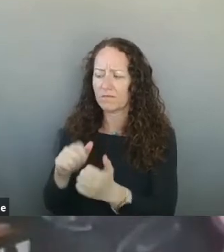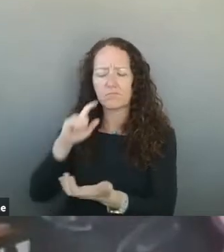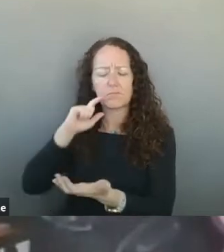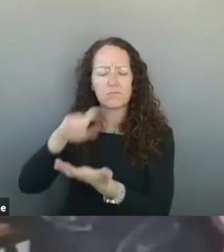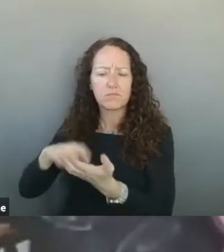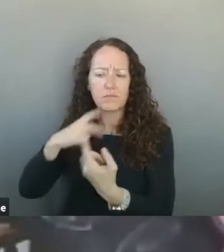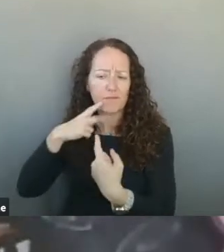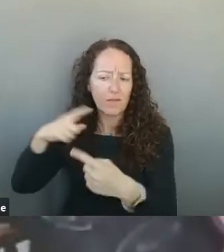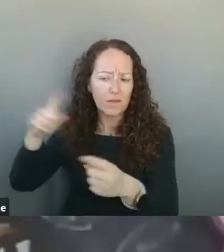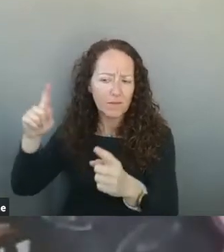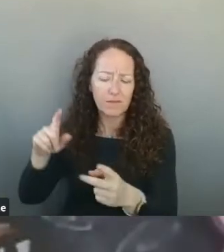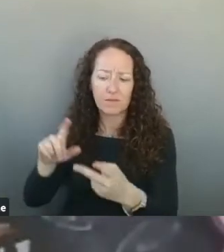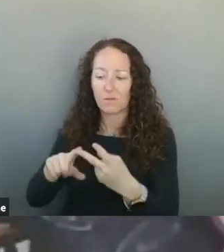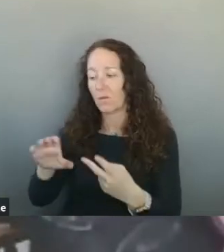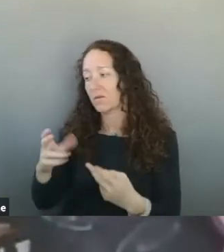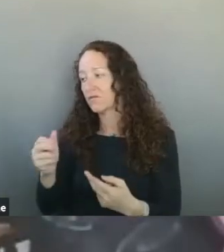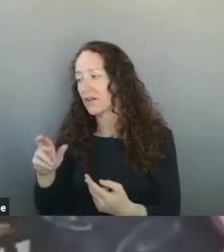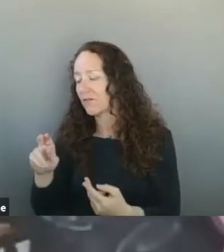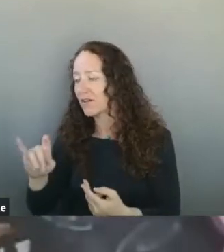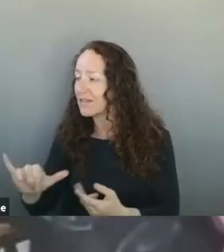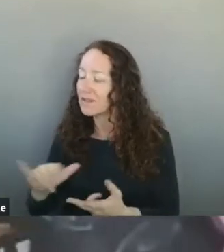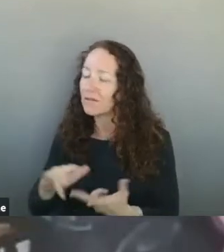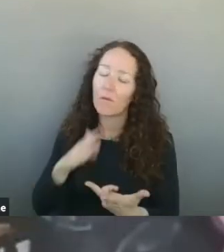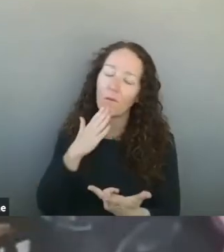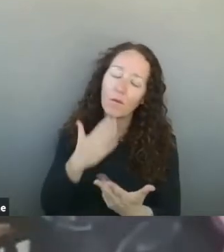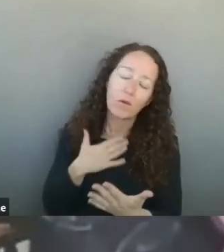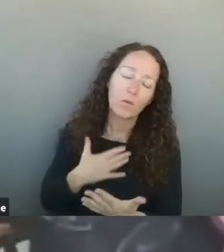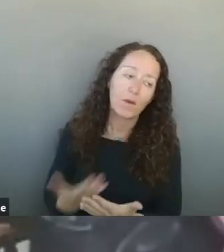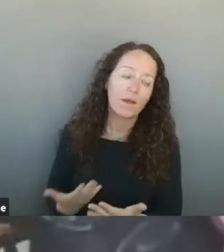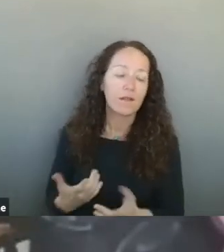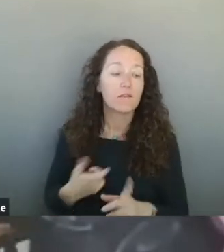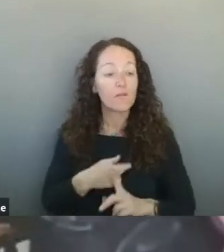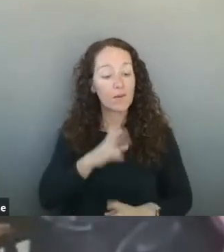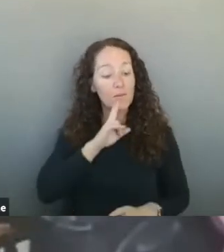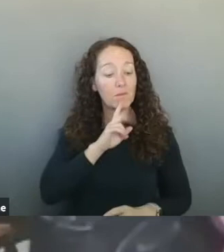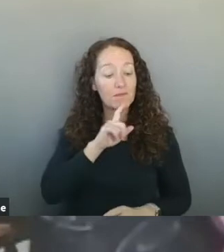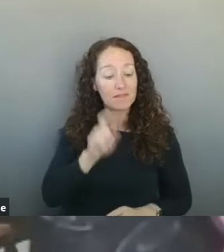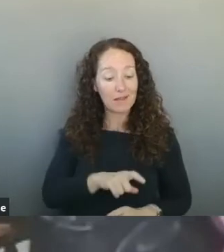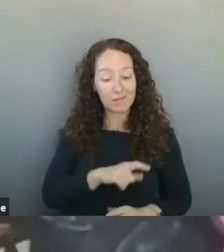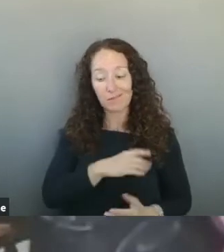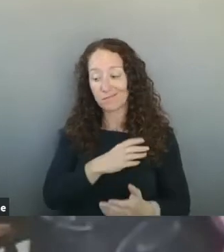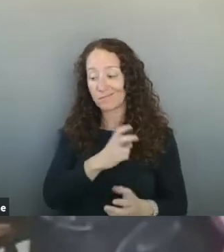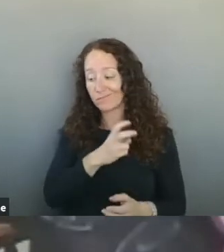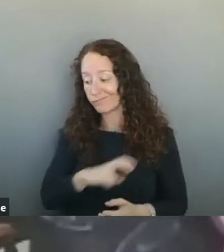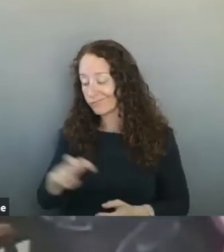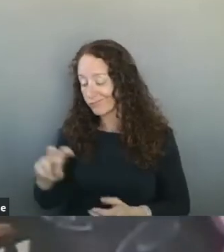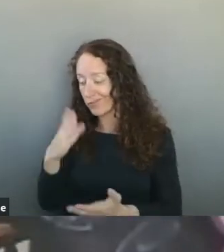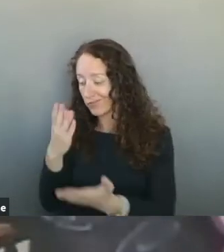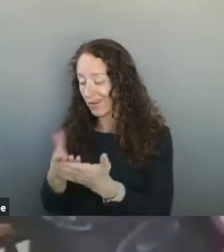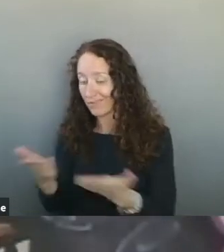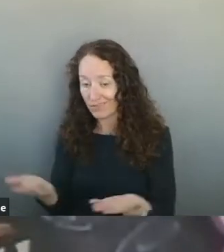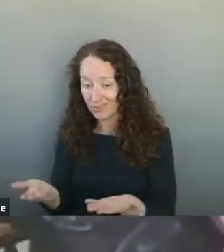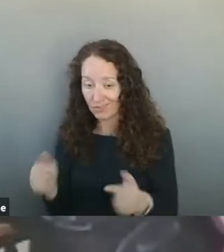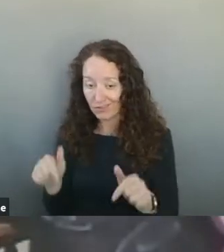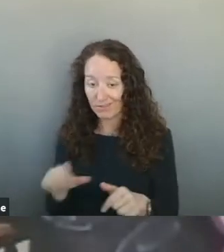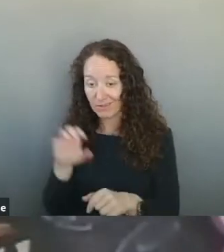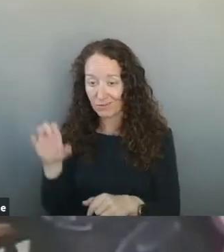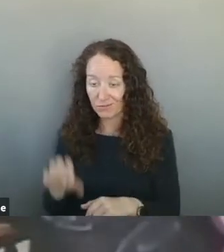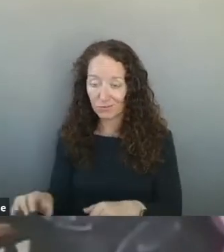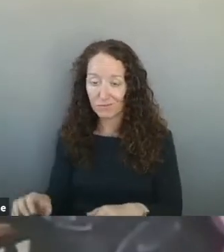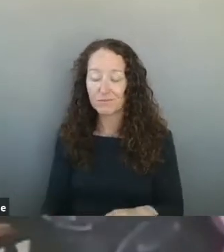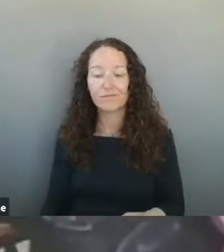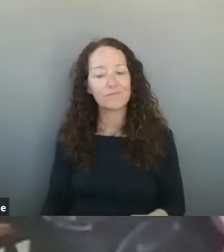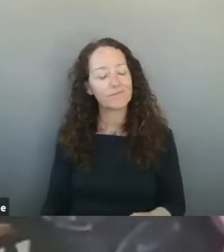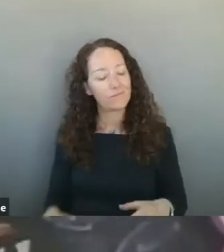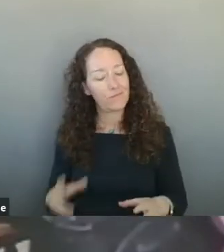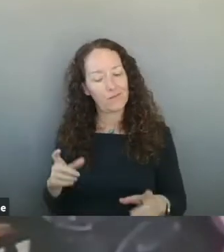So my journey from Houston, Texas to this Zoom room includes a lot of folk, a